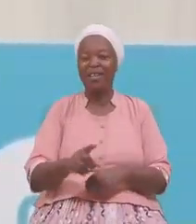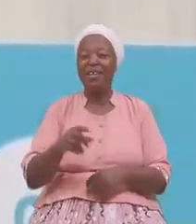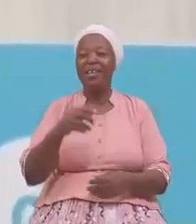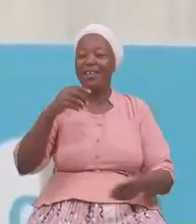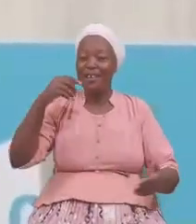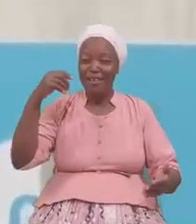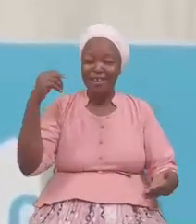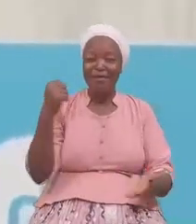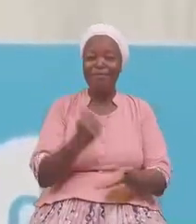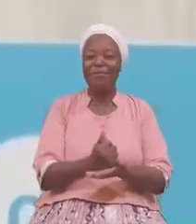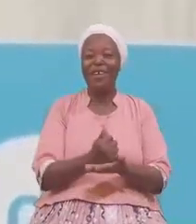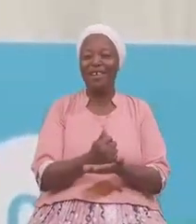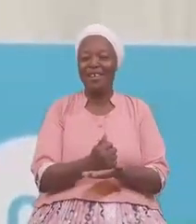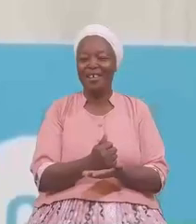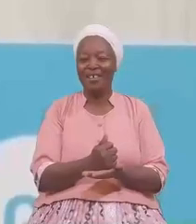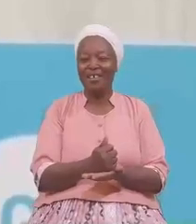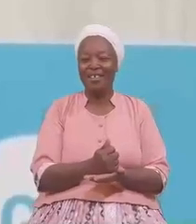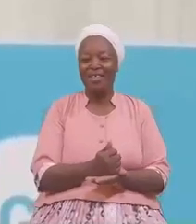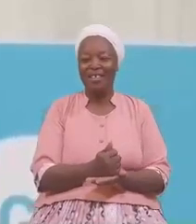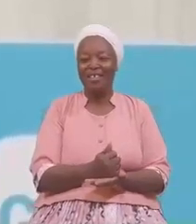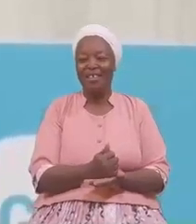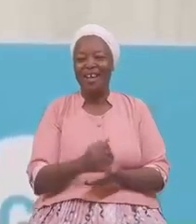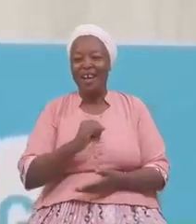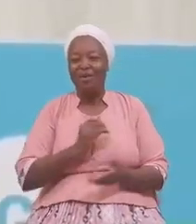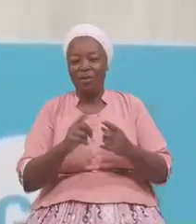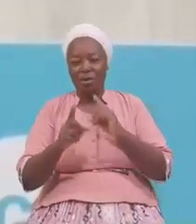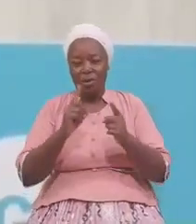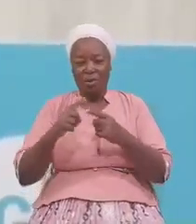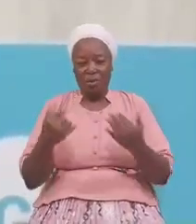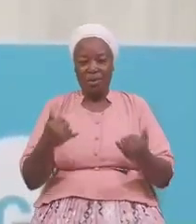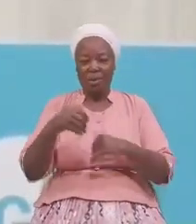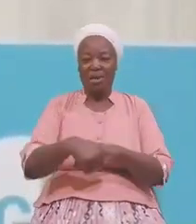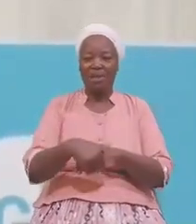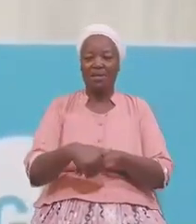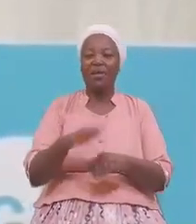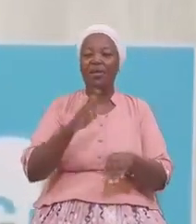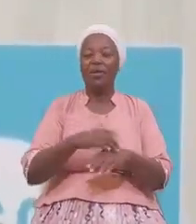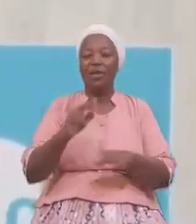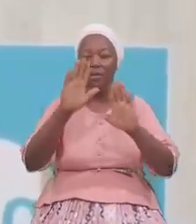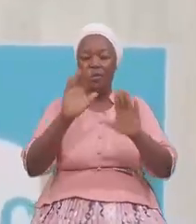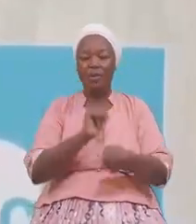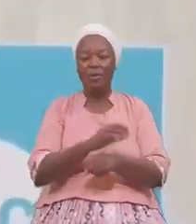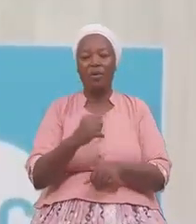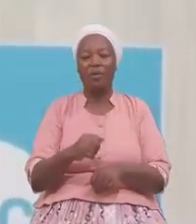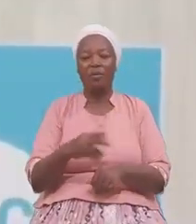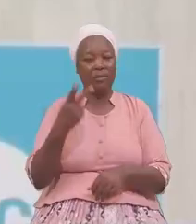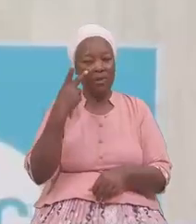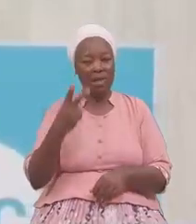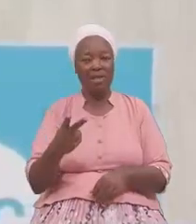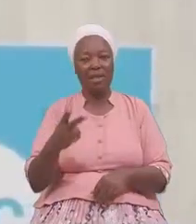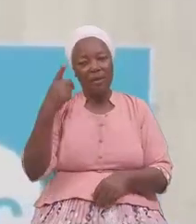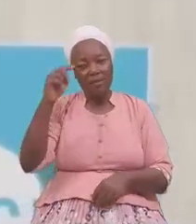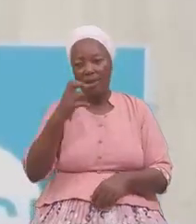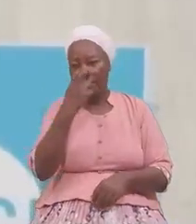amen. Amen. I want to talk to you tonight on the miracle of sight for the